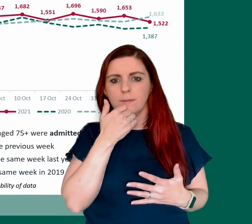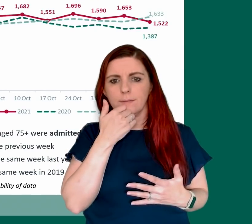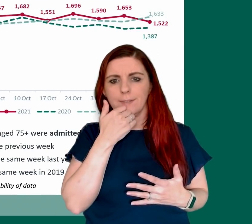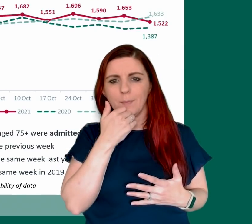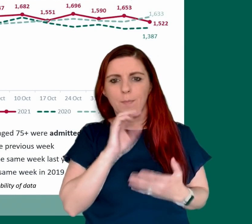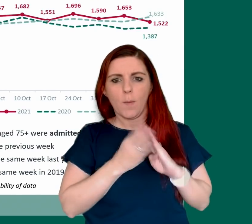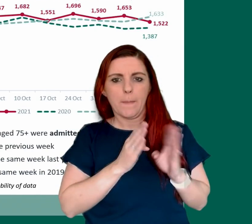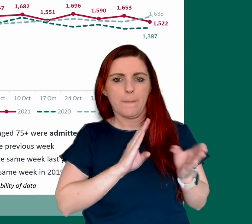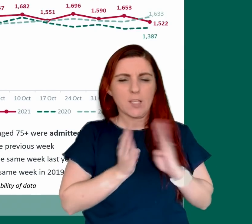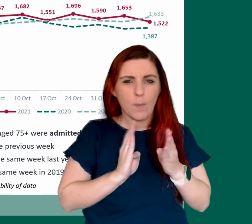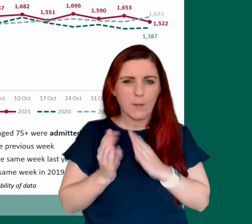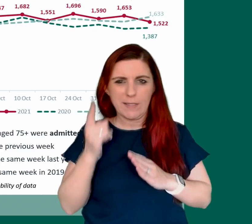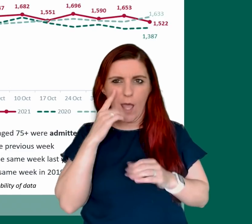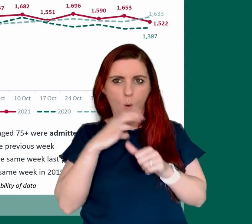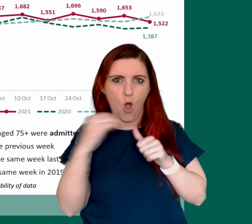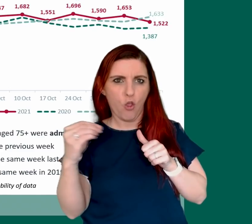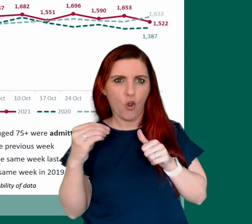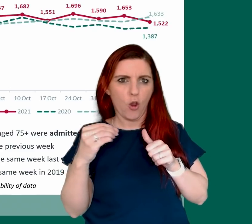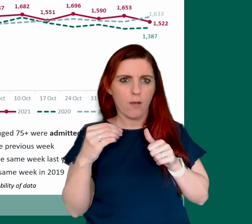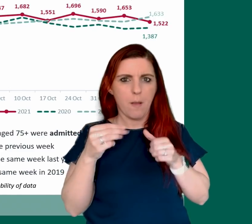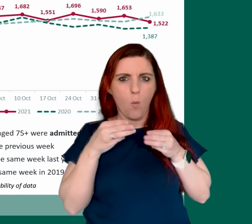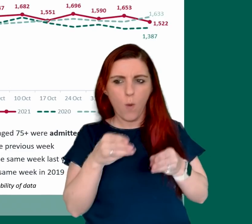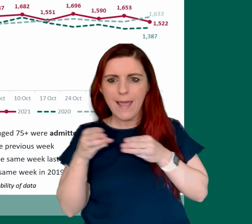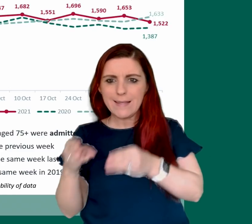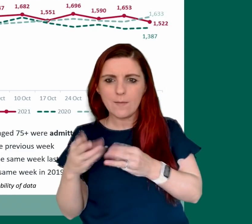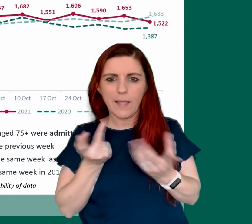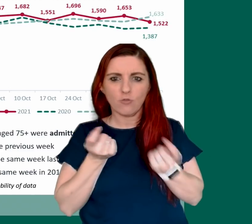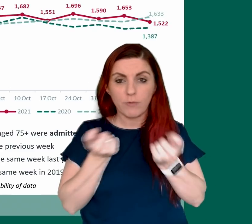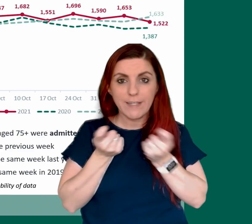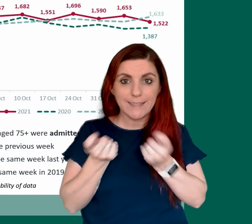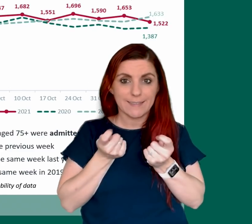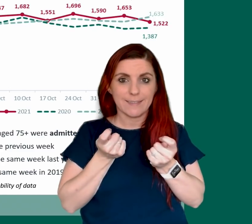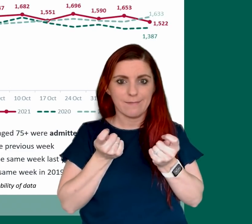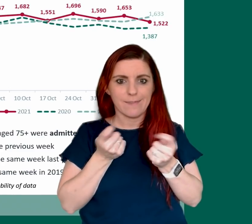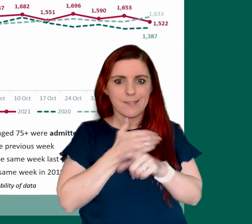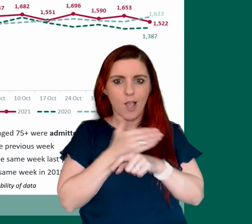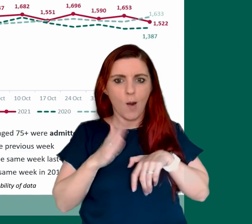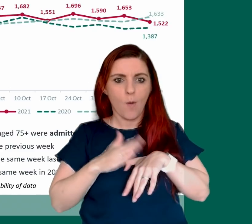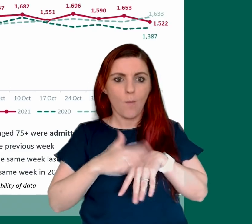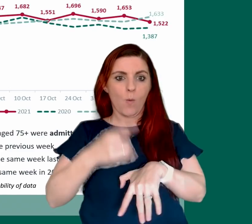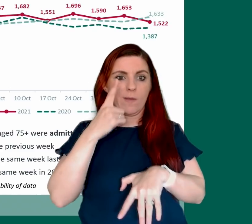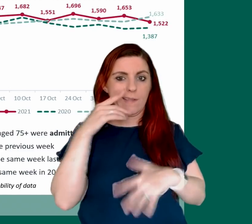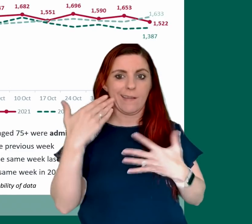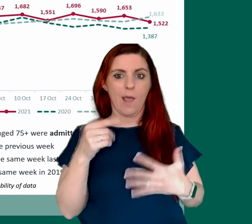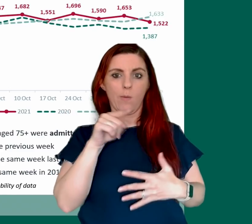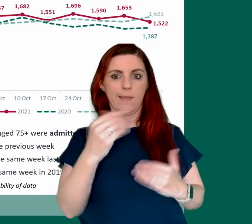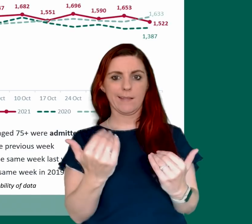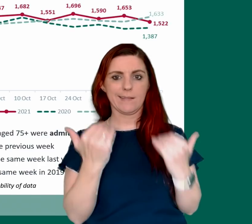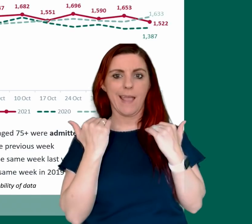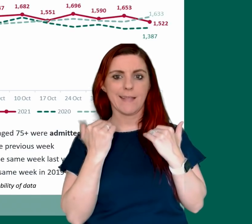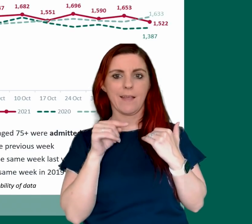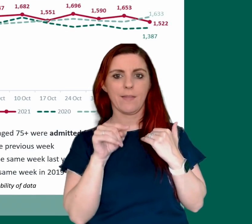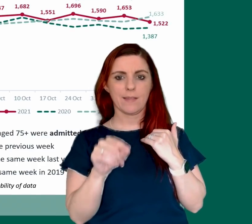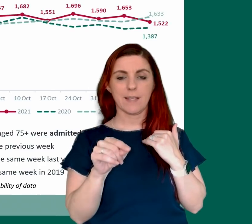see how the alternative pathways kick in more and more in terms of people being supported to stay away from hospitals. So actually this data could potentially